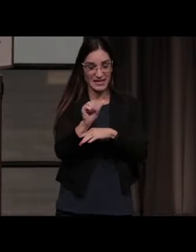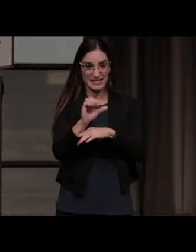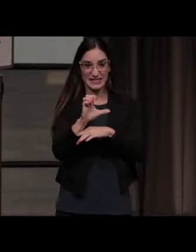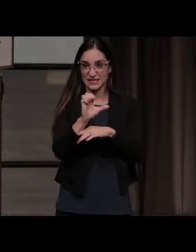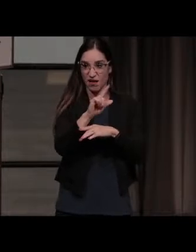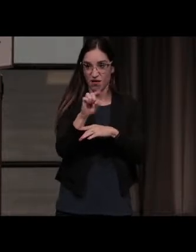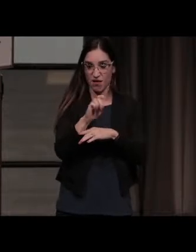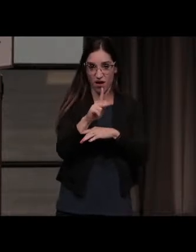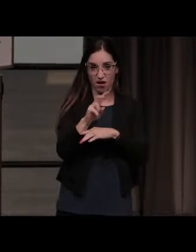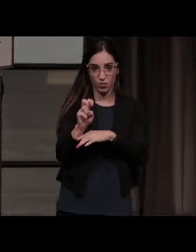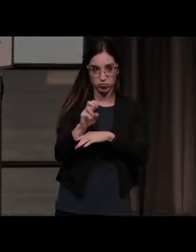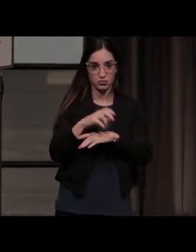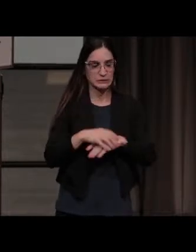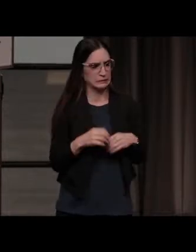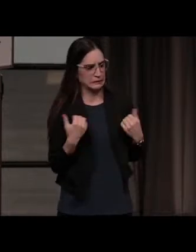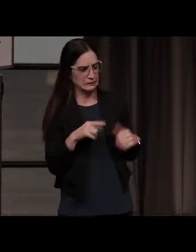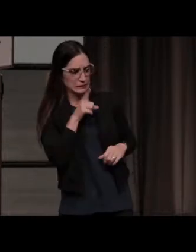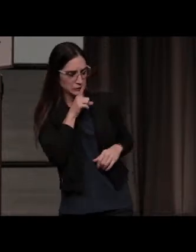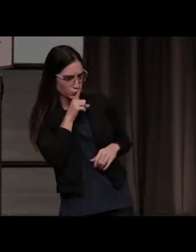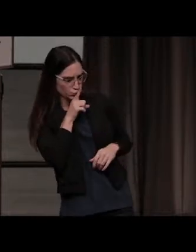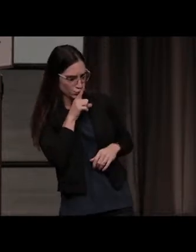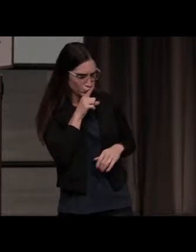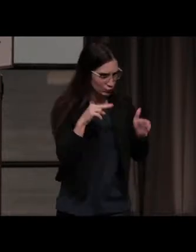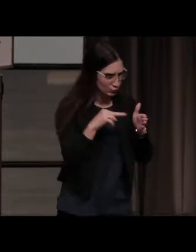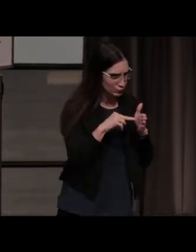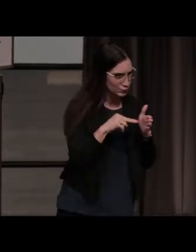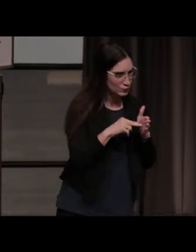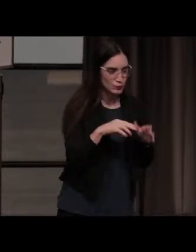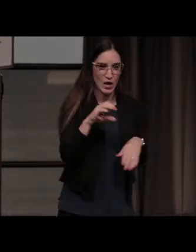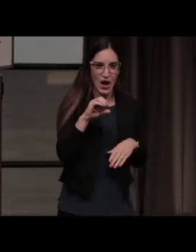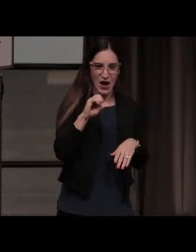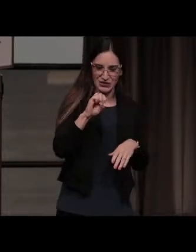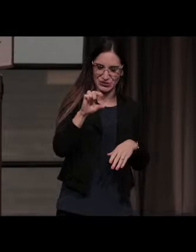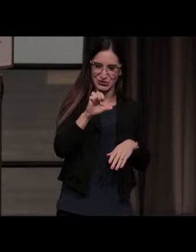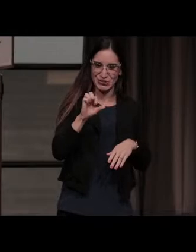Alsace, there's a hard one, Altkirch,